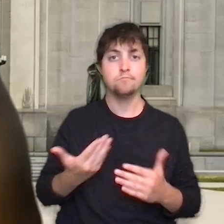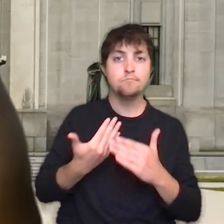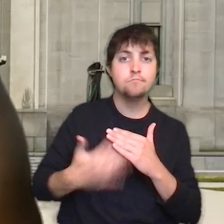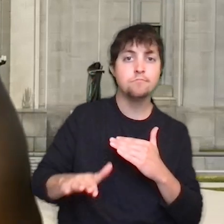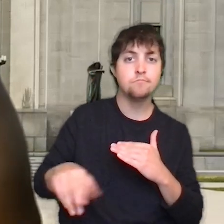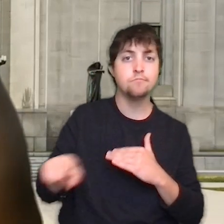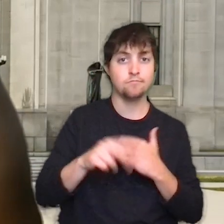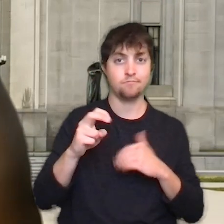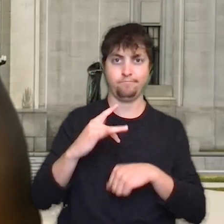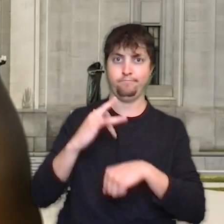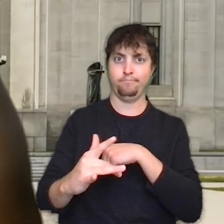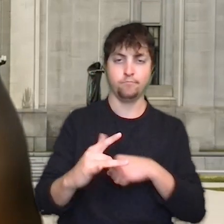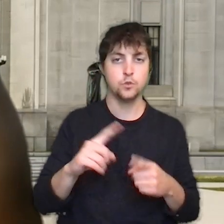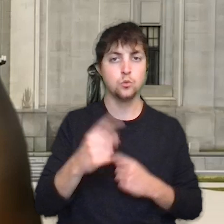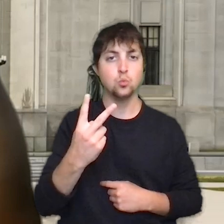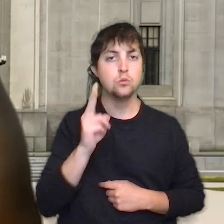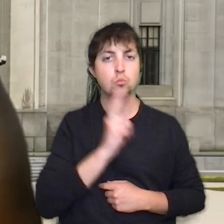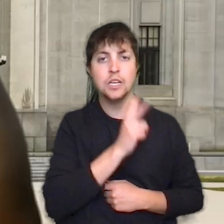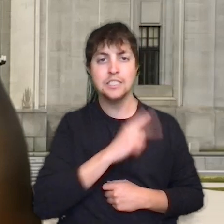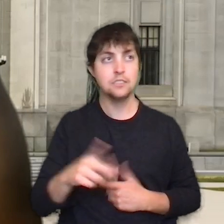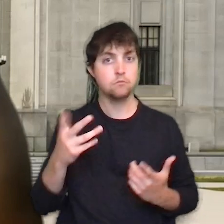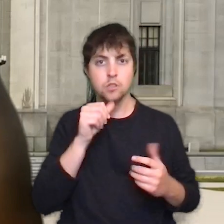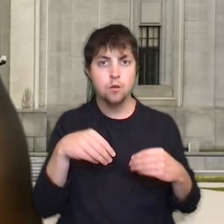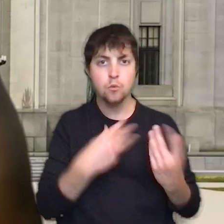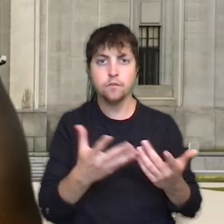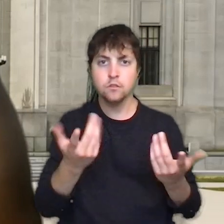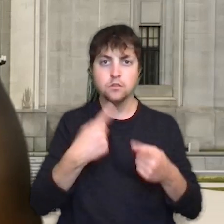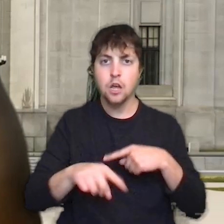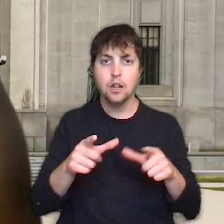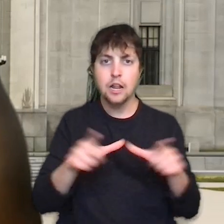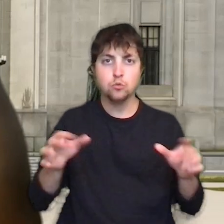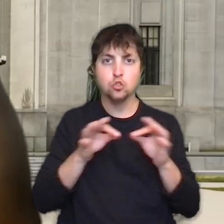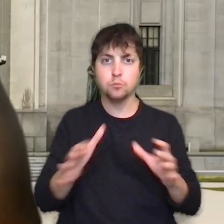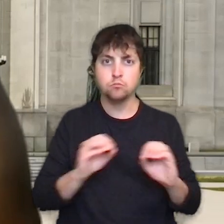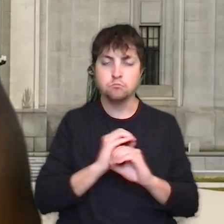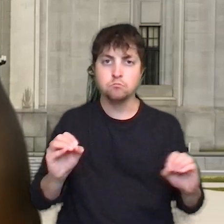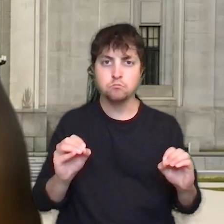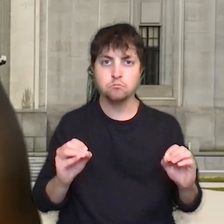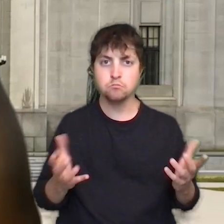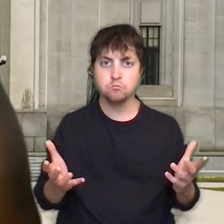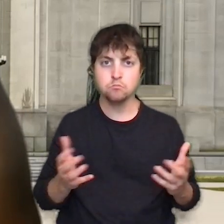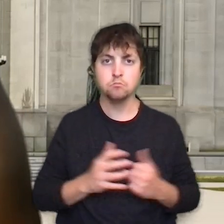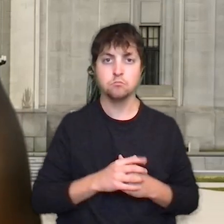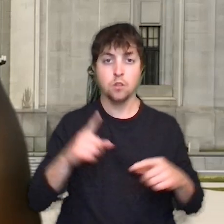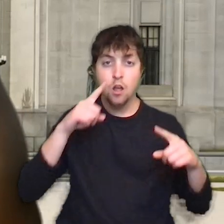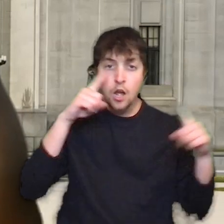who had given birth prematurely to twins and was not provided with a sign language